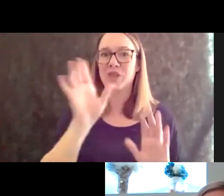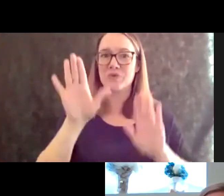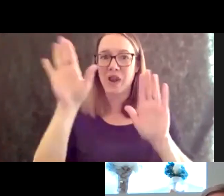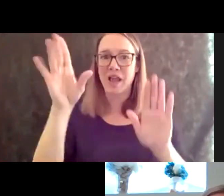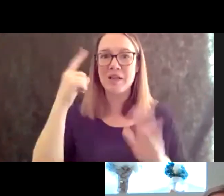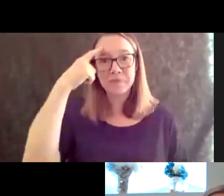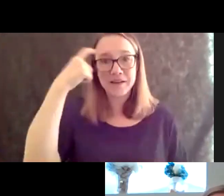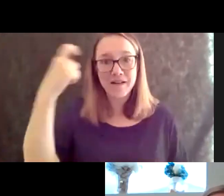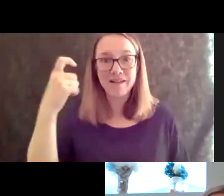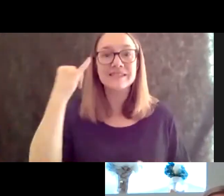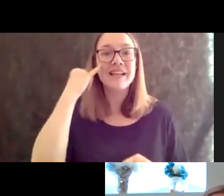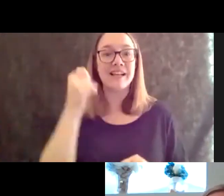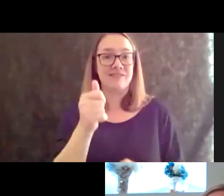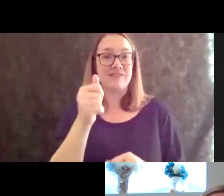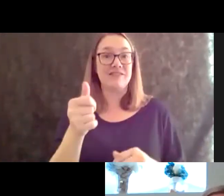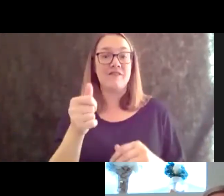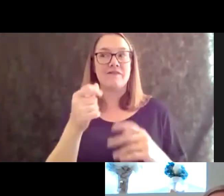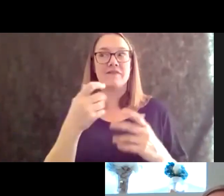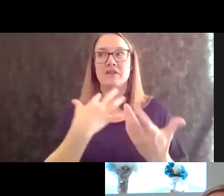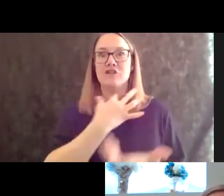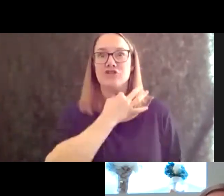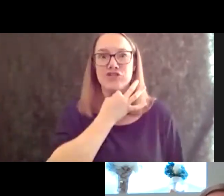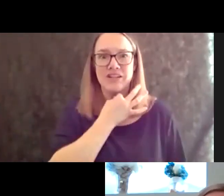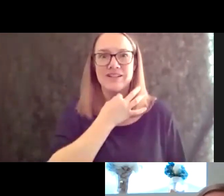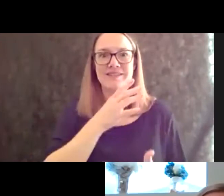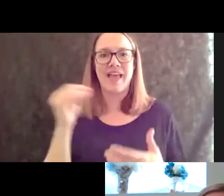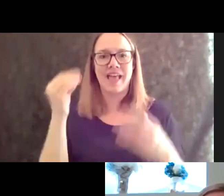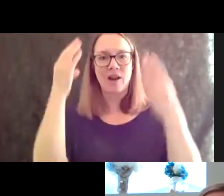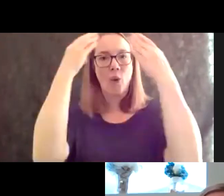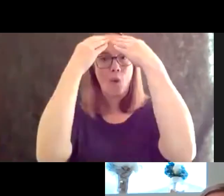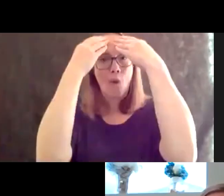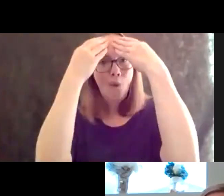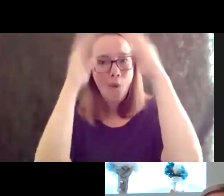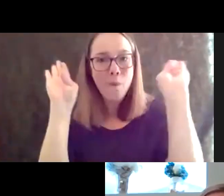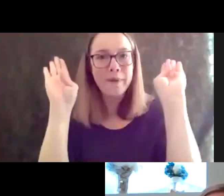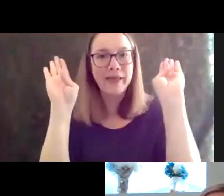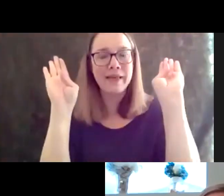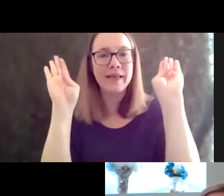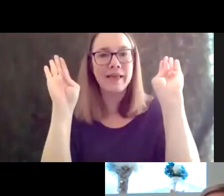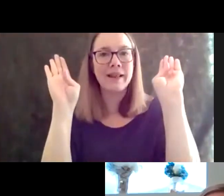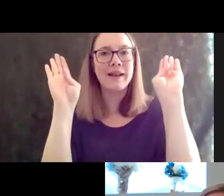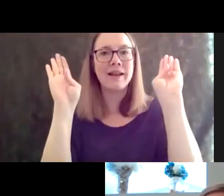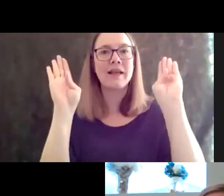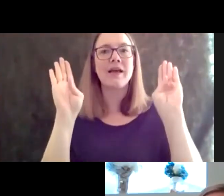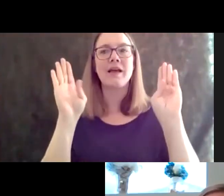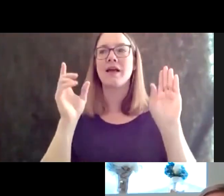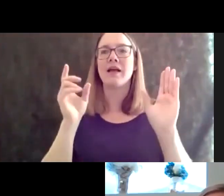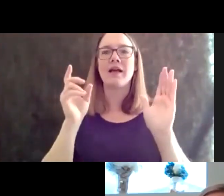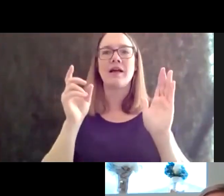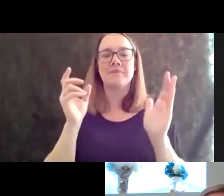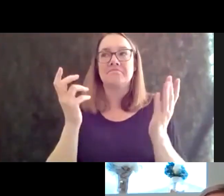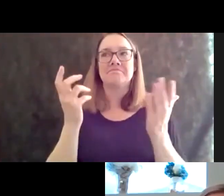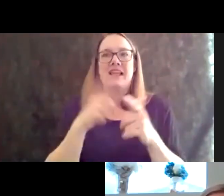are curious about that and open to like, what does that even look like? Then you can manifest